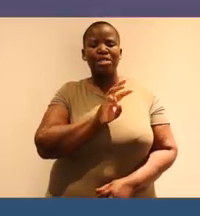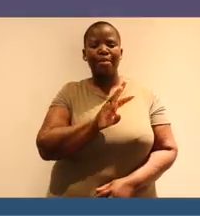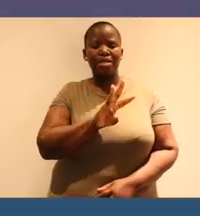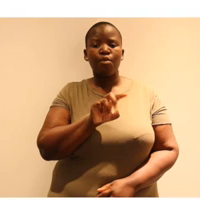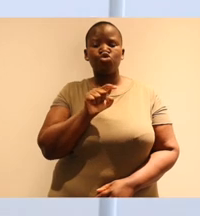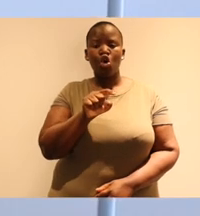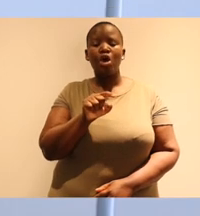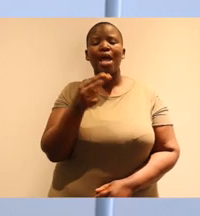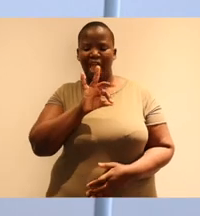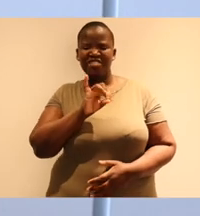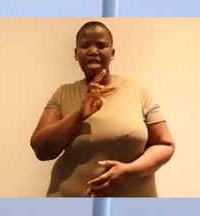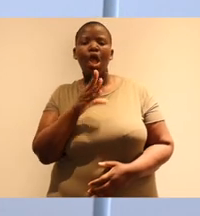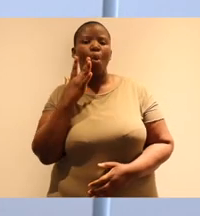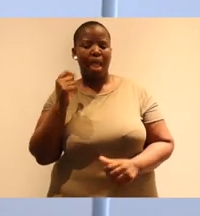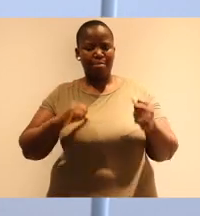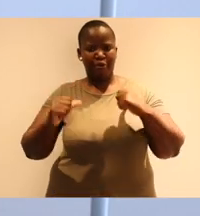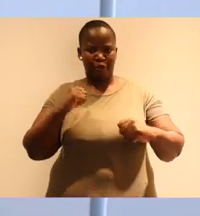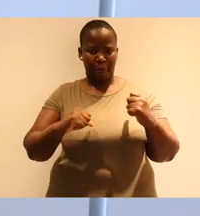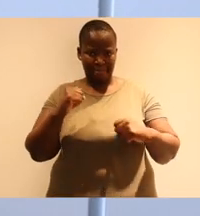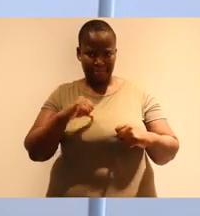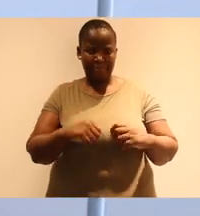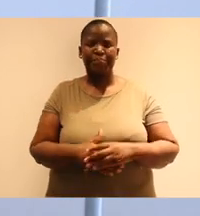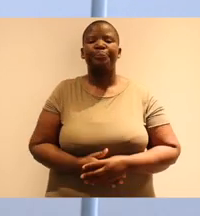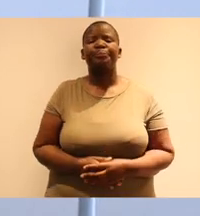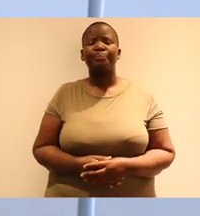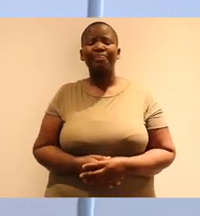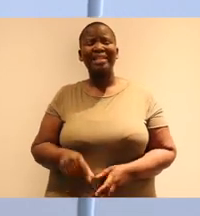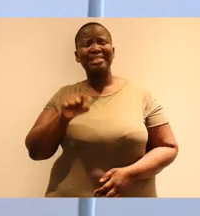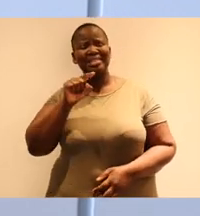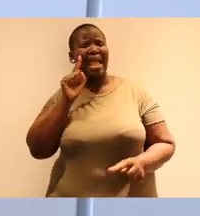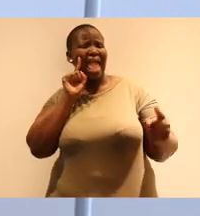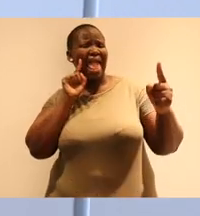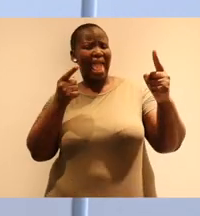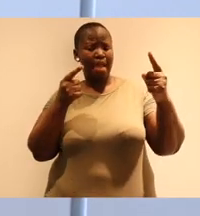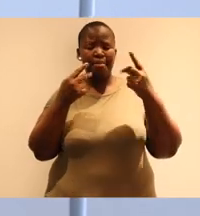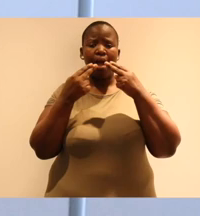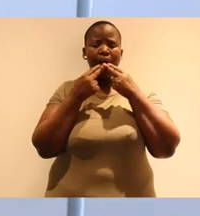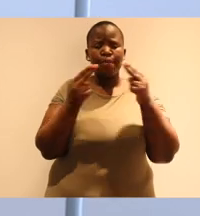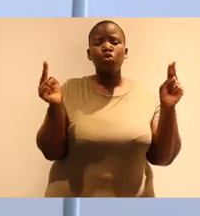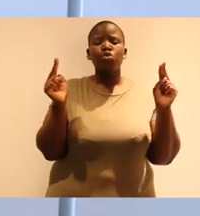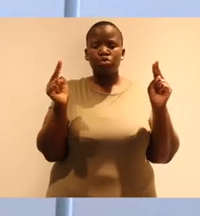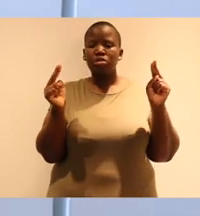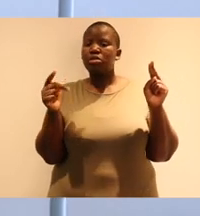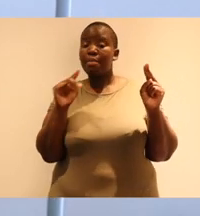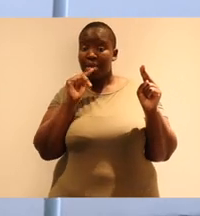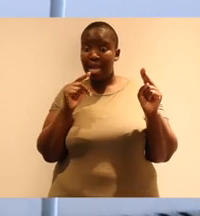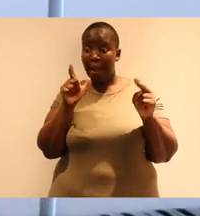www.artsability.com. The main aim of Unmute is to mainstream persons with